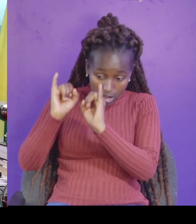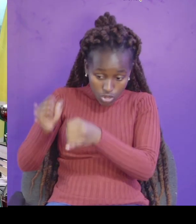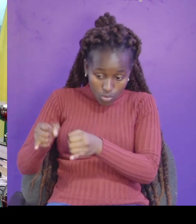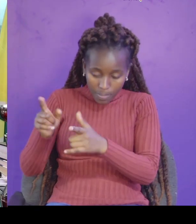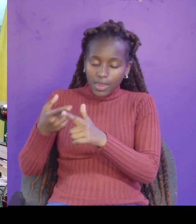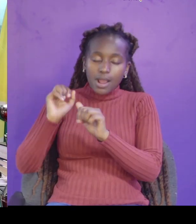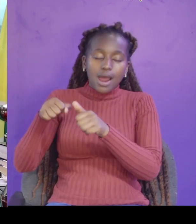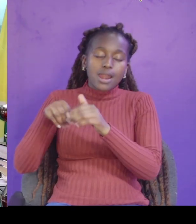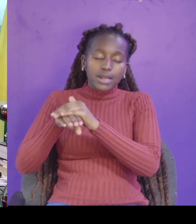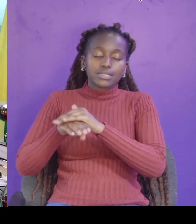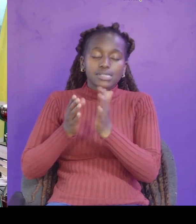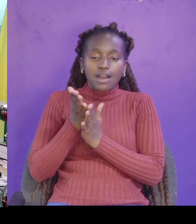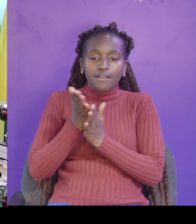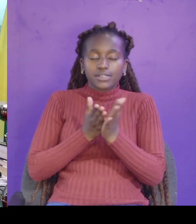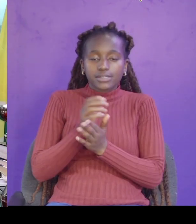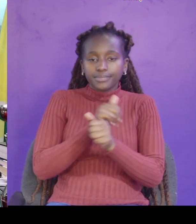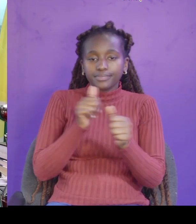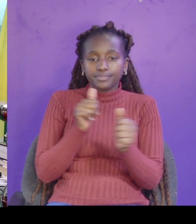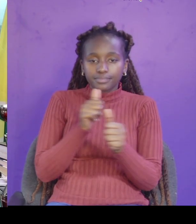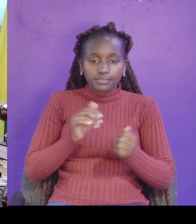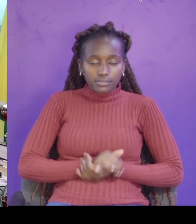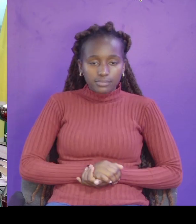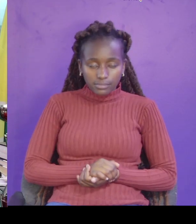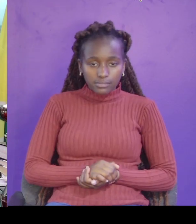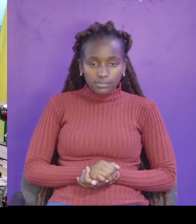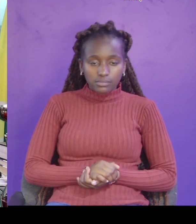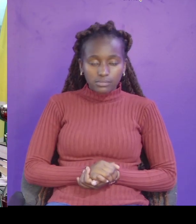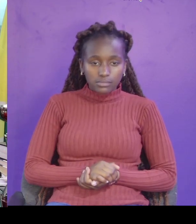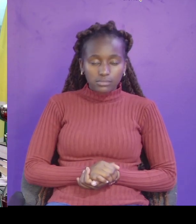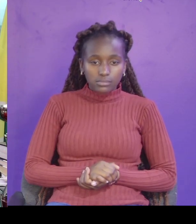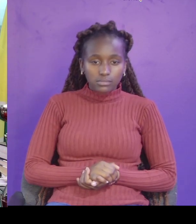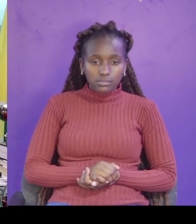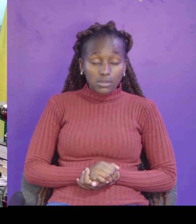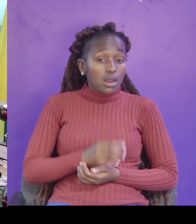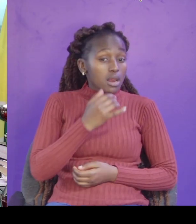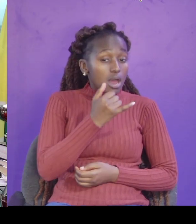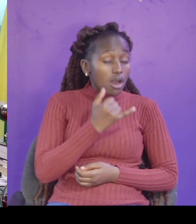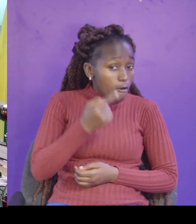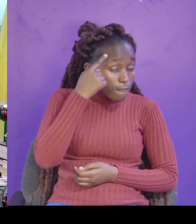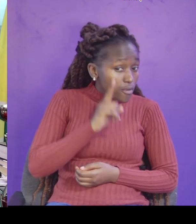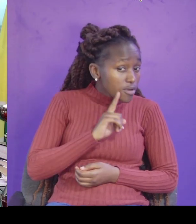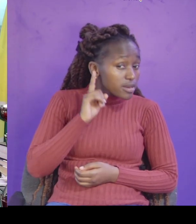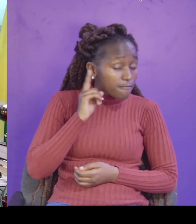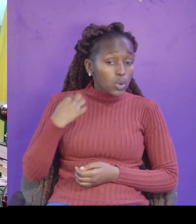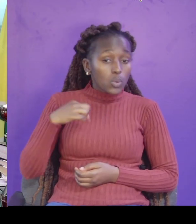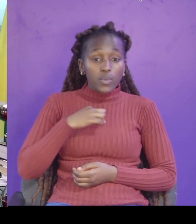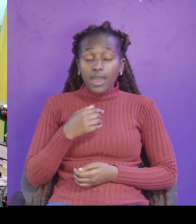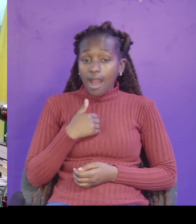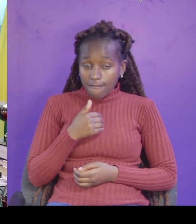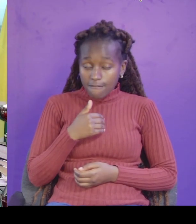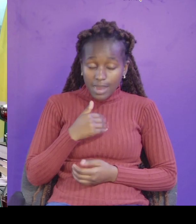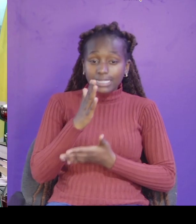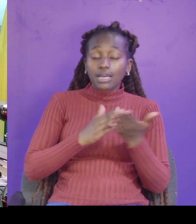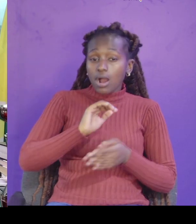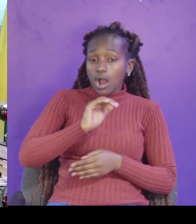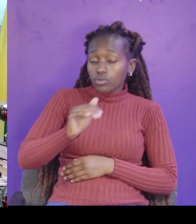services. So this group of people, the deaf, we have a sub-county administrator who is a deaf. He